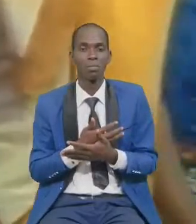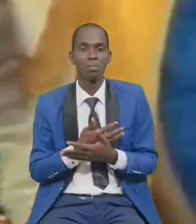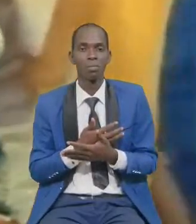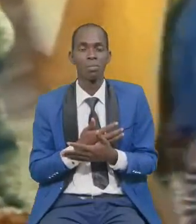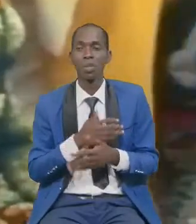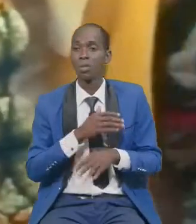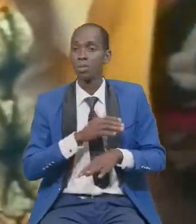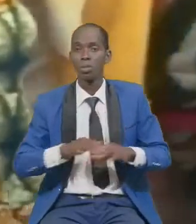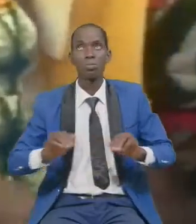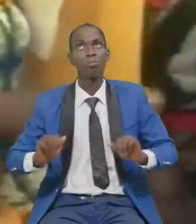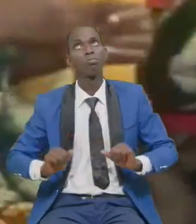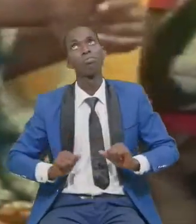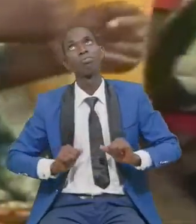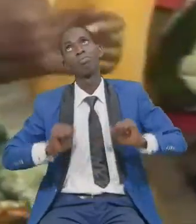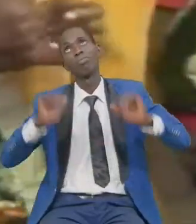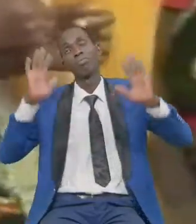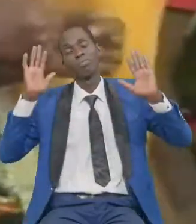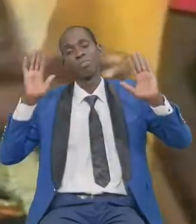Don't give up.